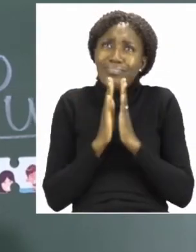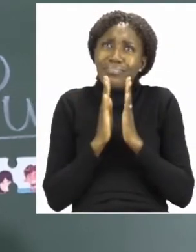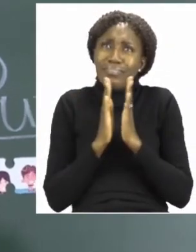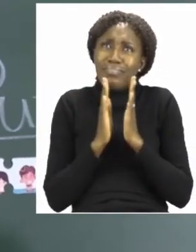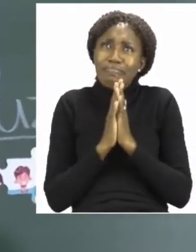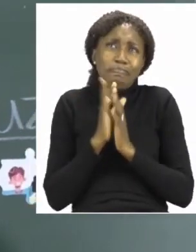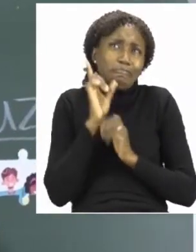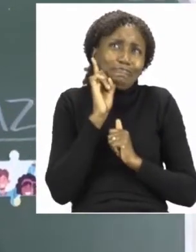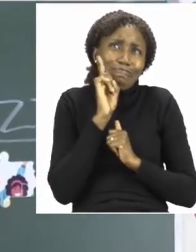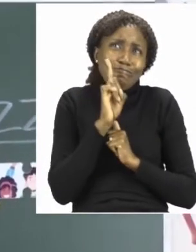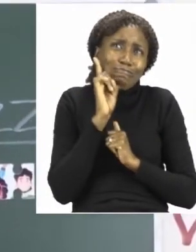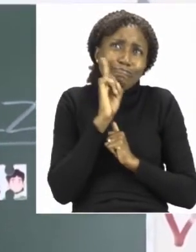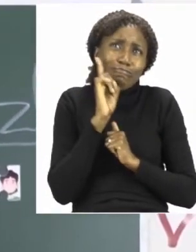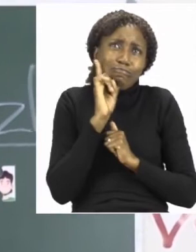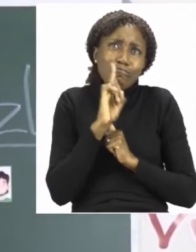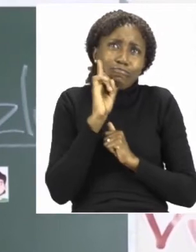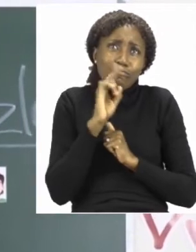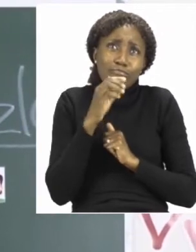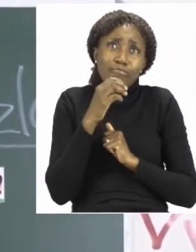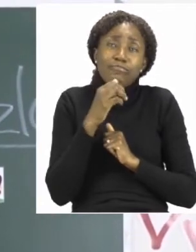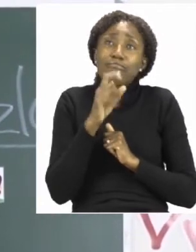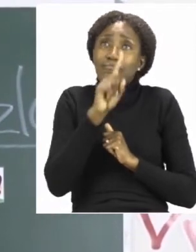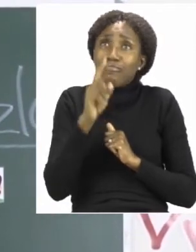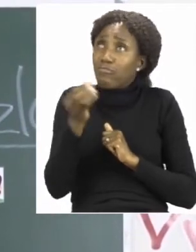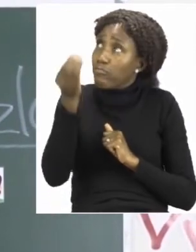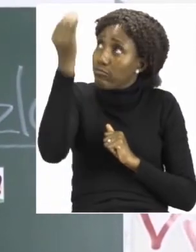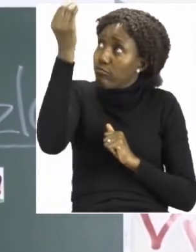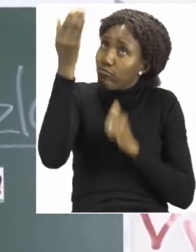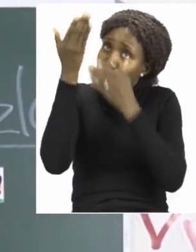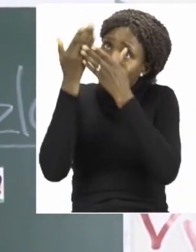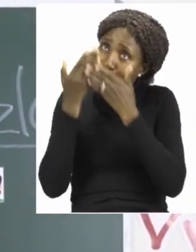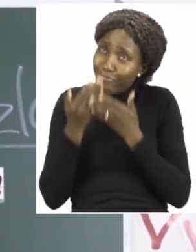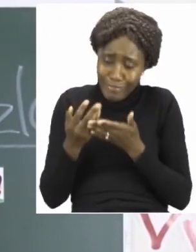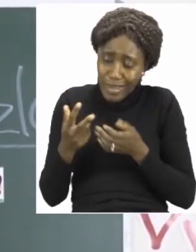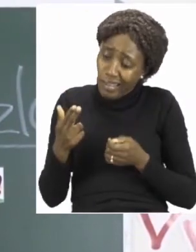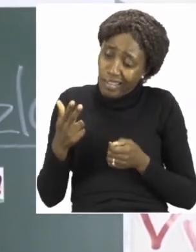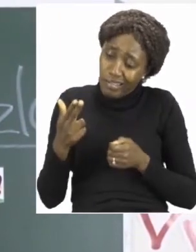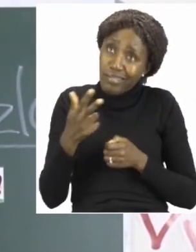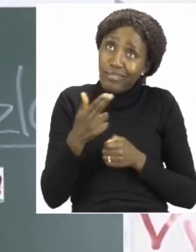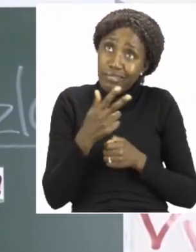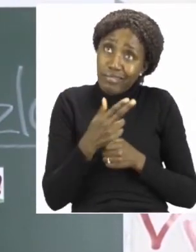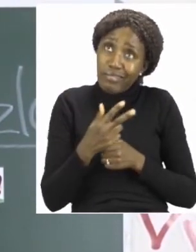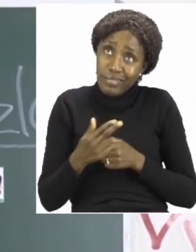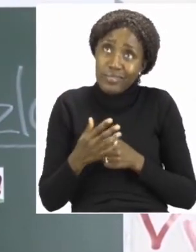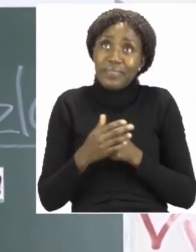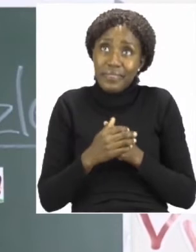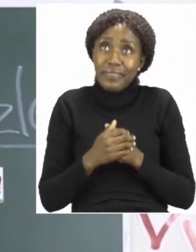always a good idea to ask a grown-up to help you cut your puzzle